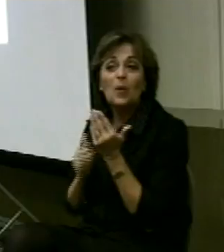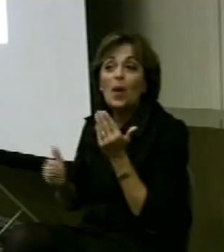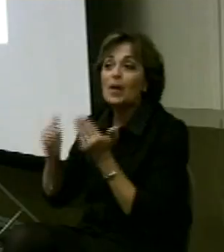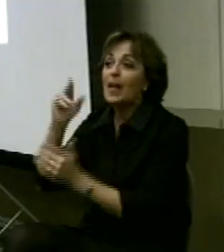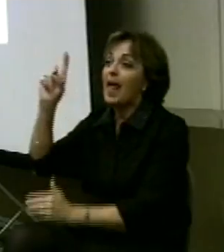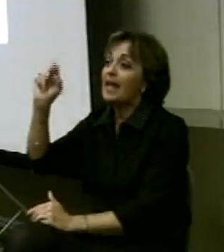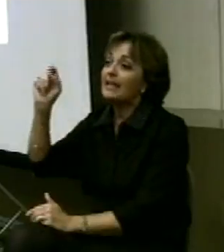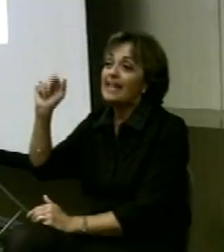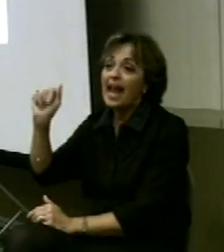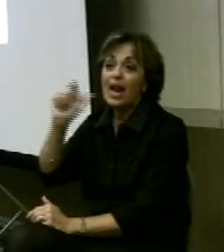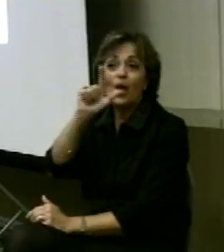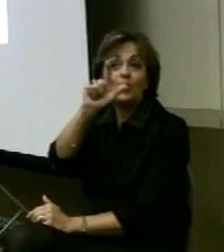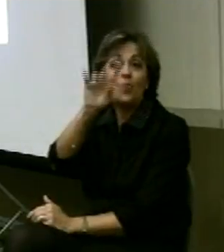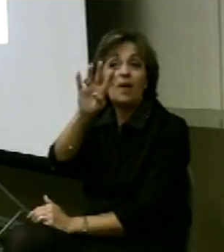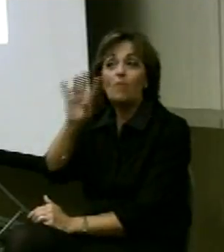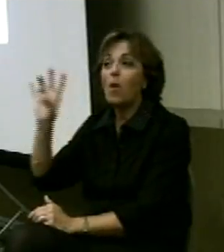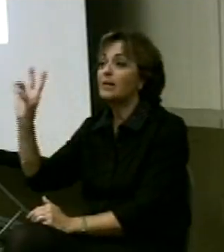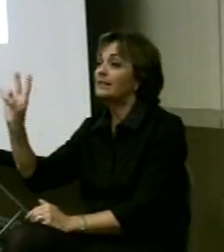your class.